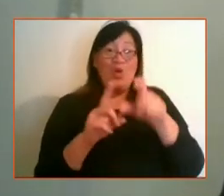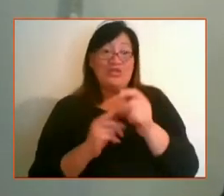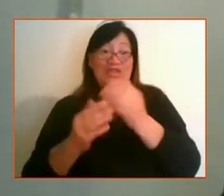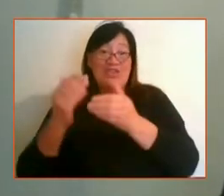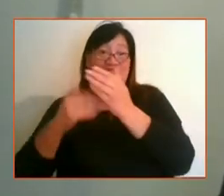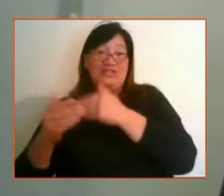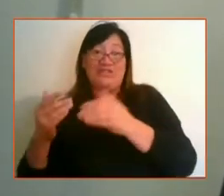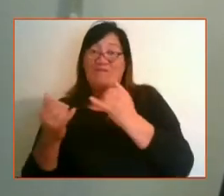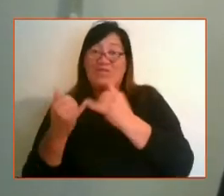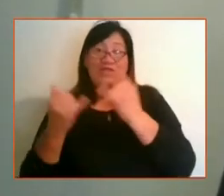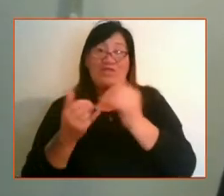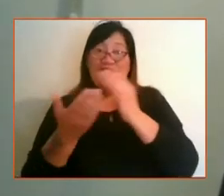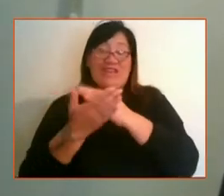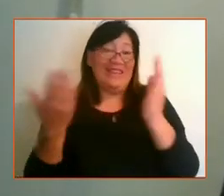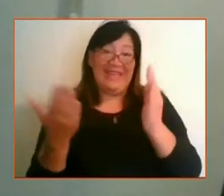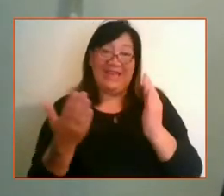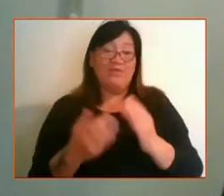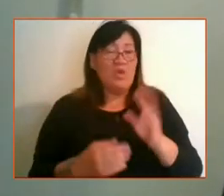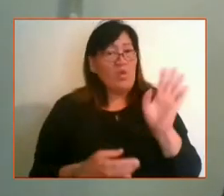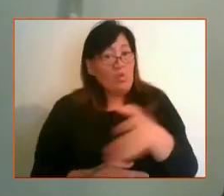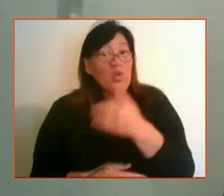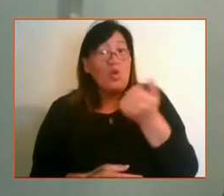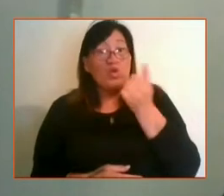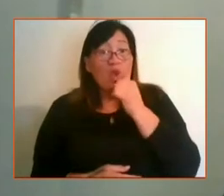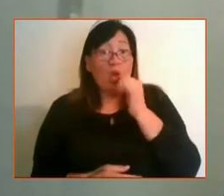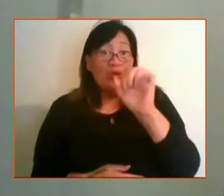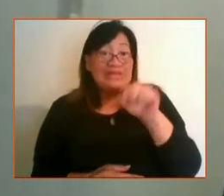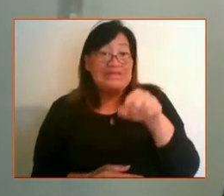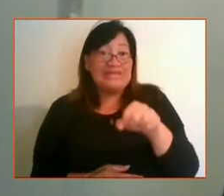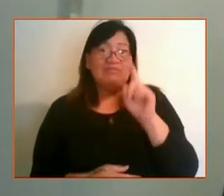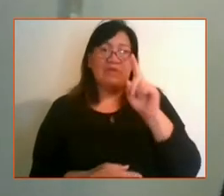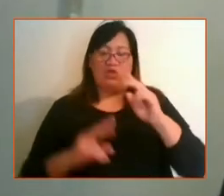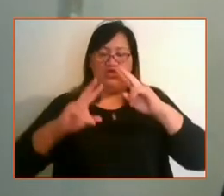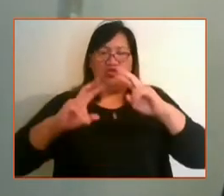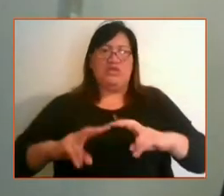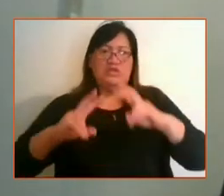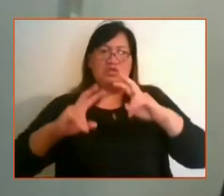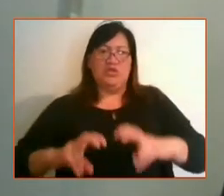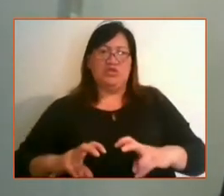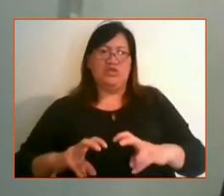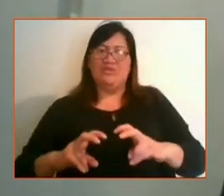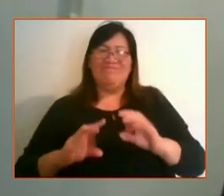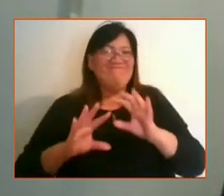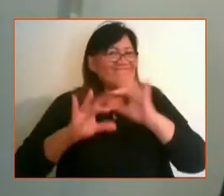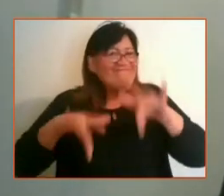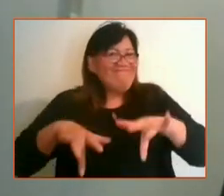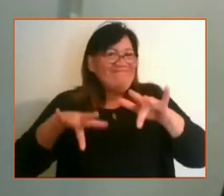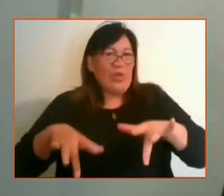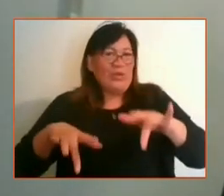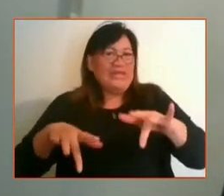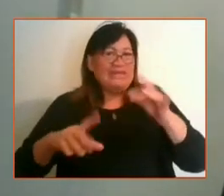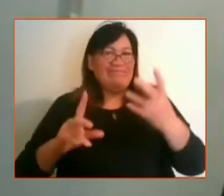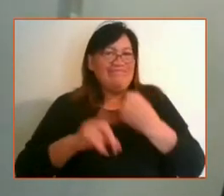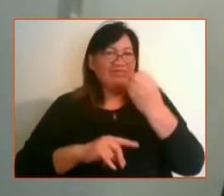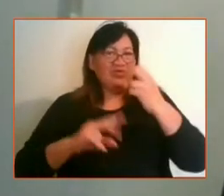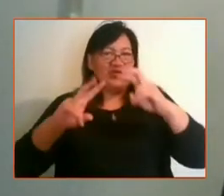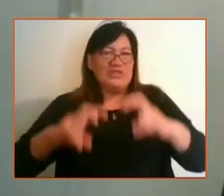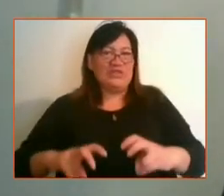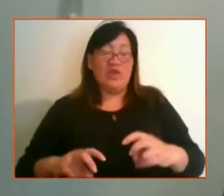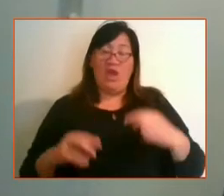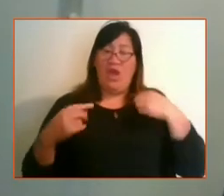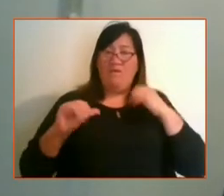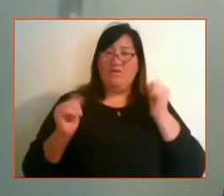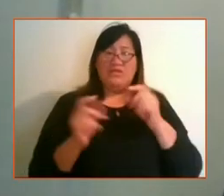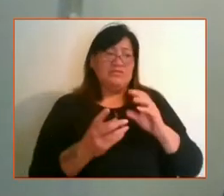clear. Implicitly, we all know it, but the research perhaps isn't there. And some of that needs to happen. I've commissioned some work